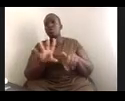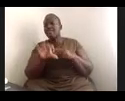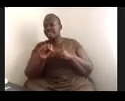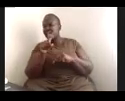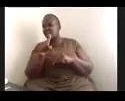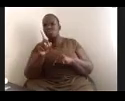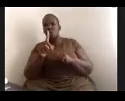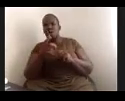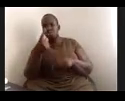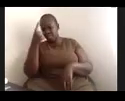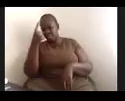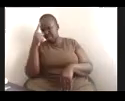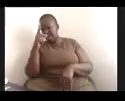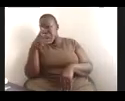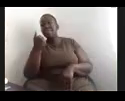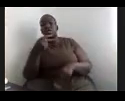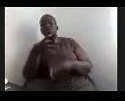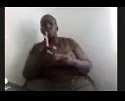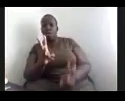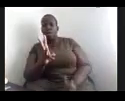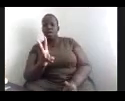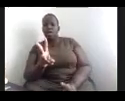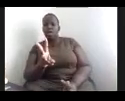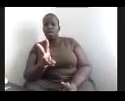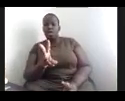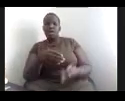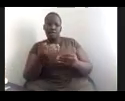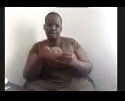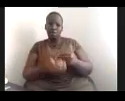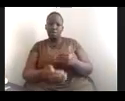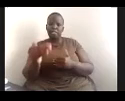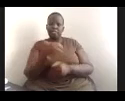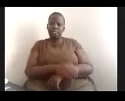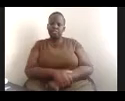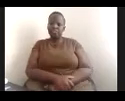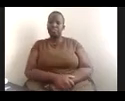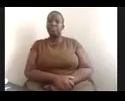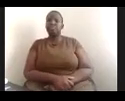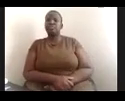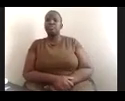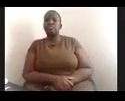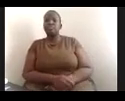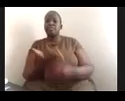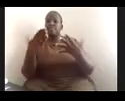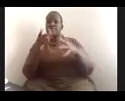find out what you think is the best way forward. So that's it from me.